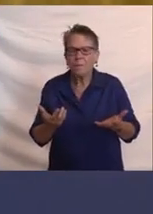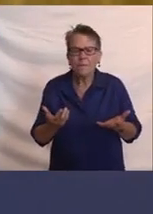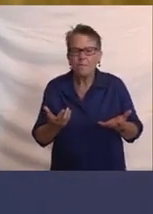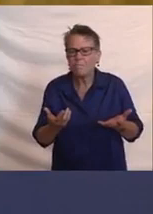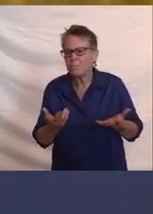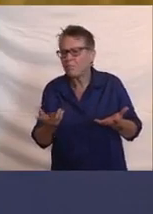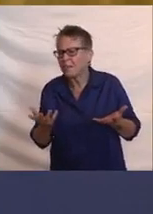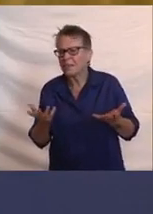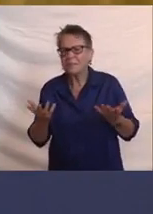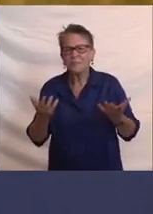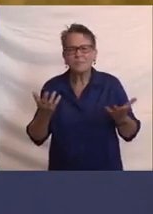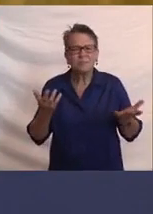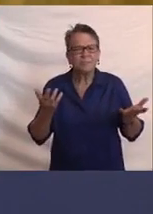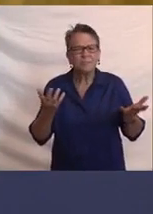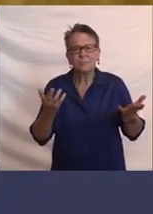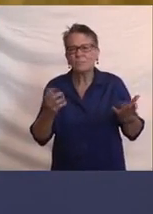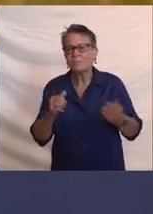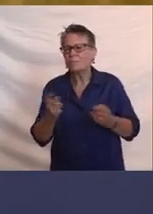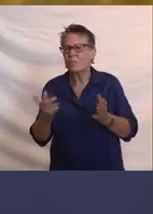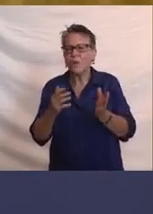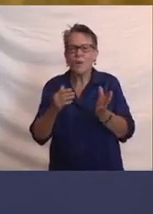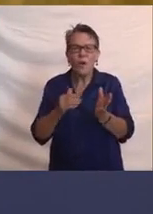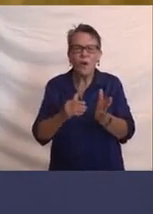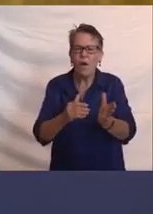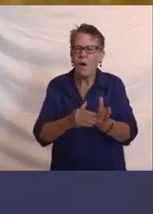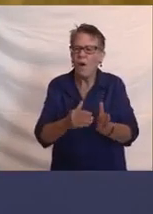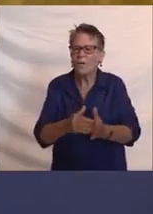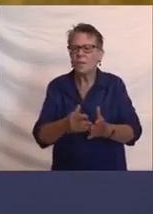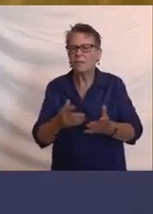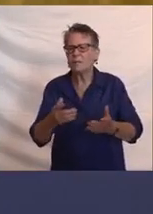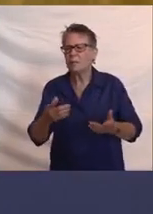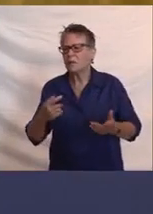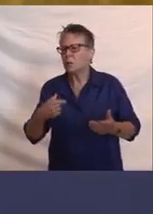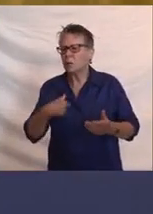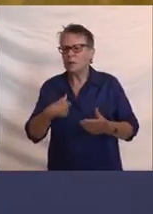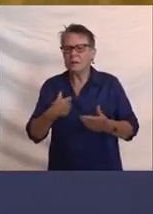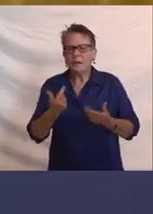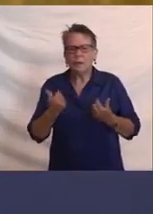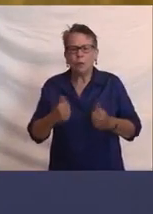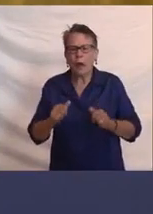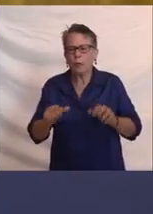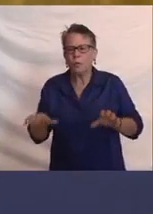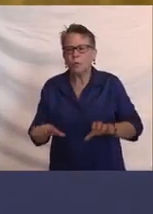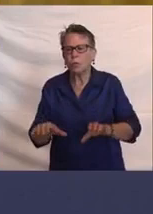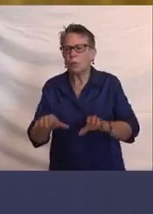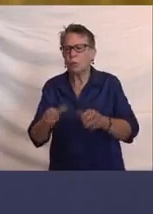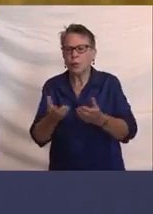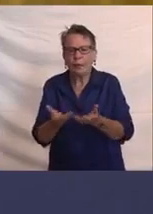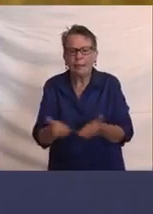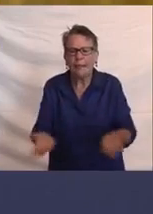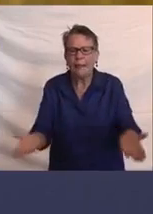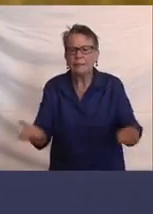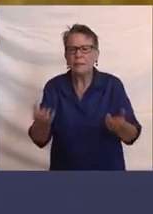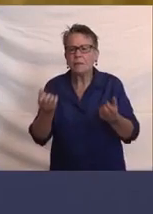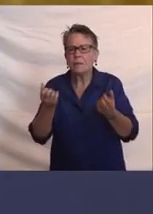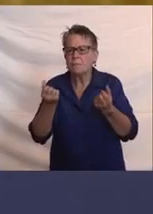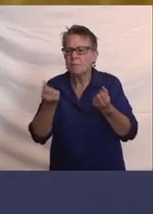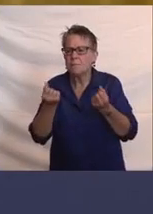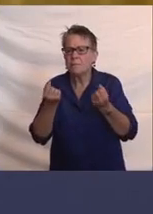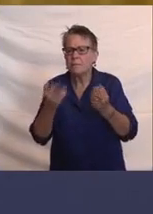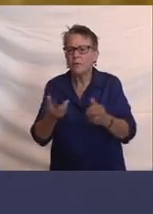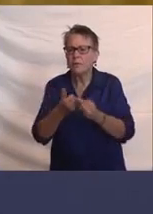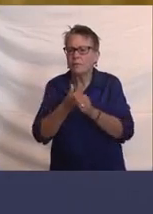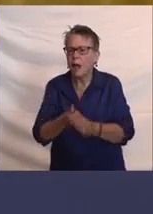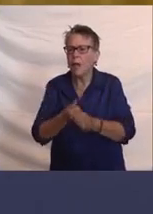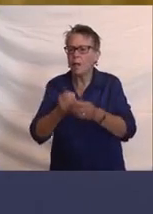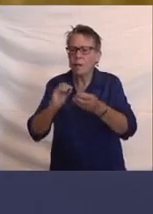or 7 times a week, depending on how you look over the past 18 months, with a lot of data and a lot of analysis,